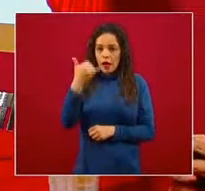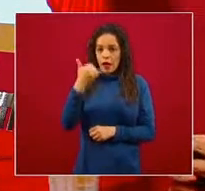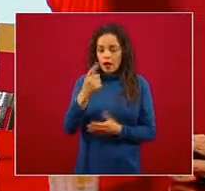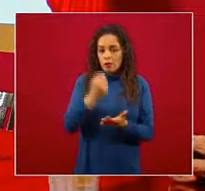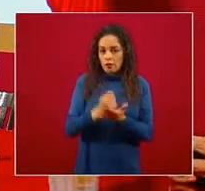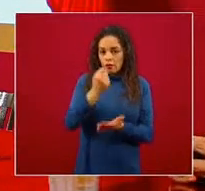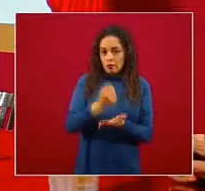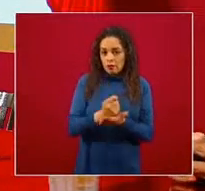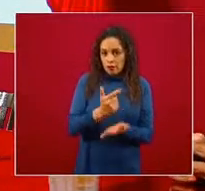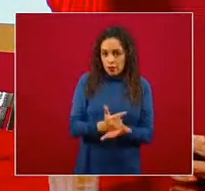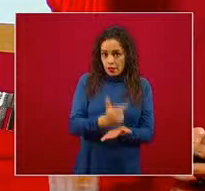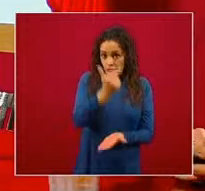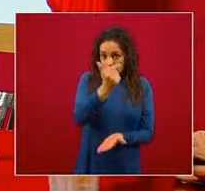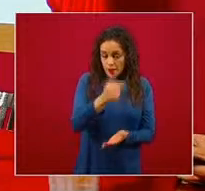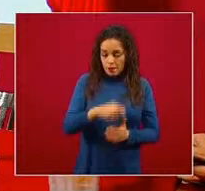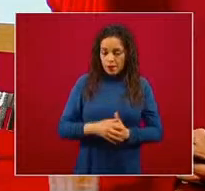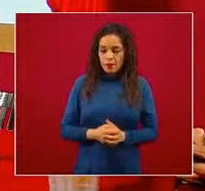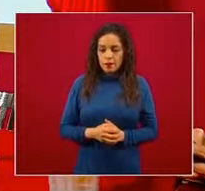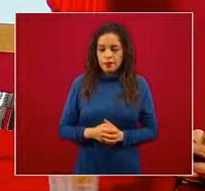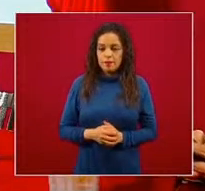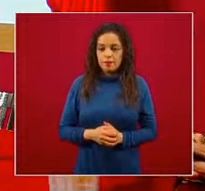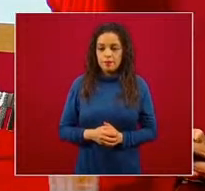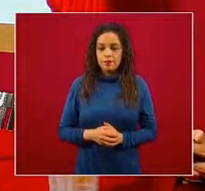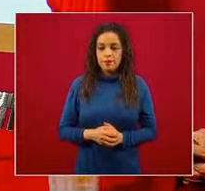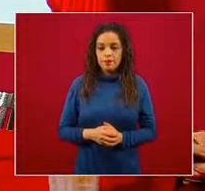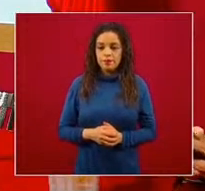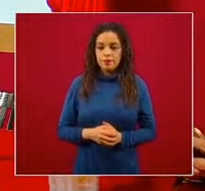ITU and general beds,